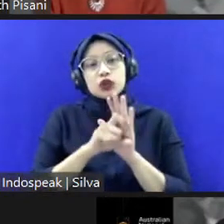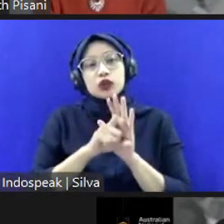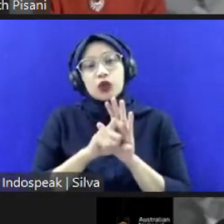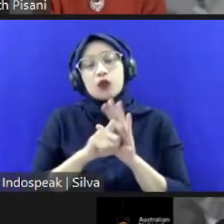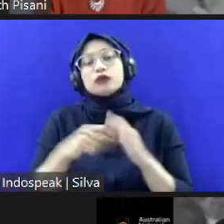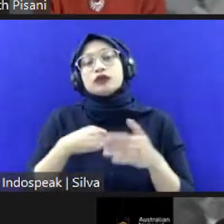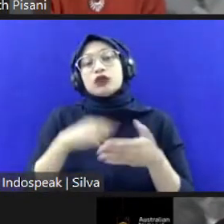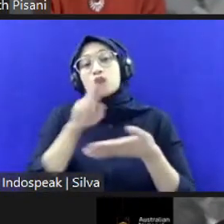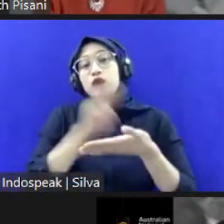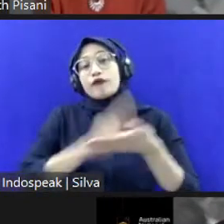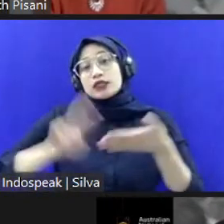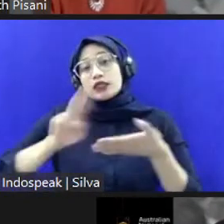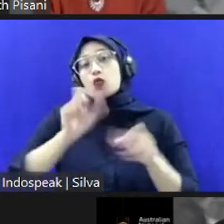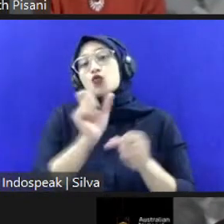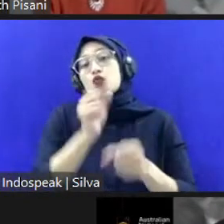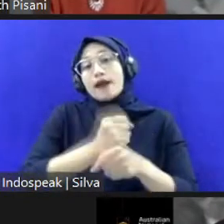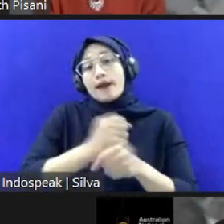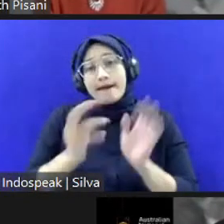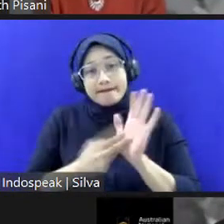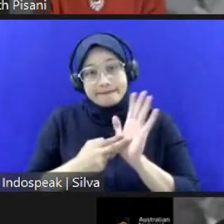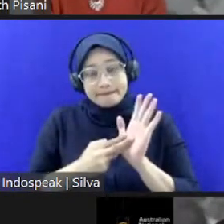in UGM,